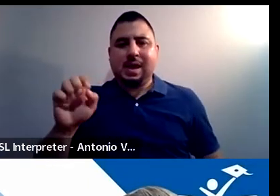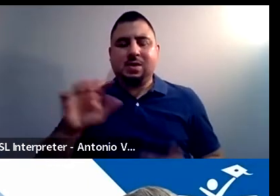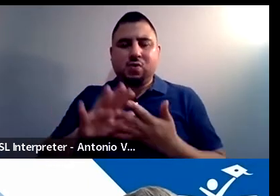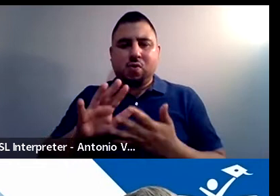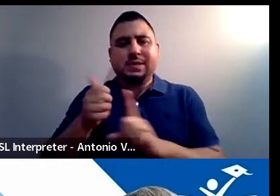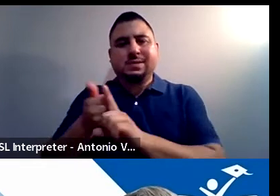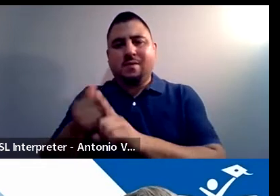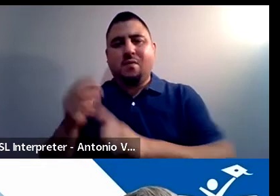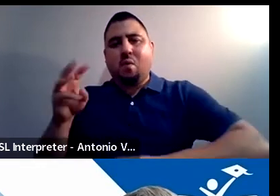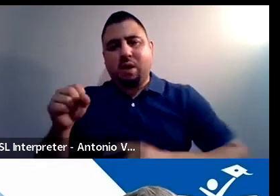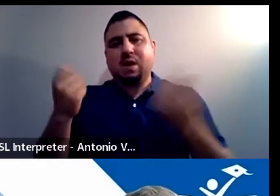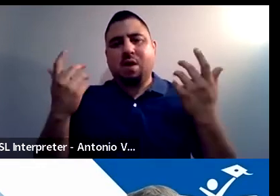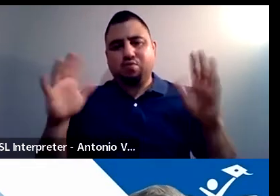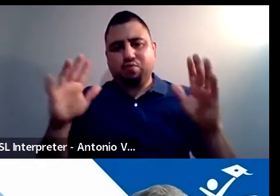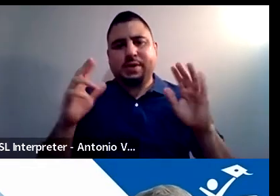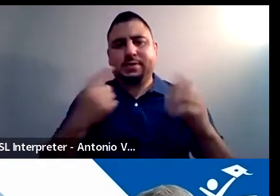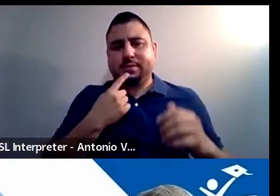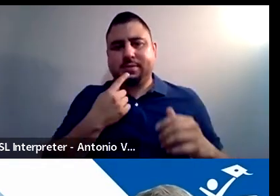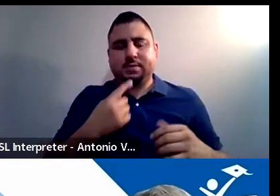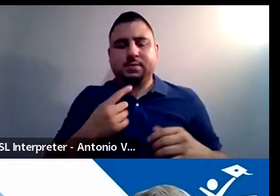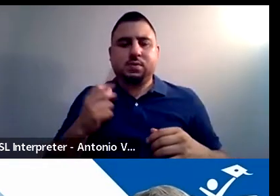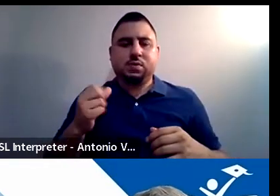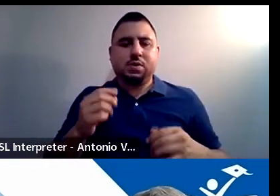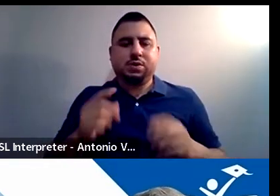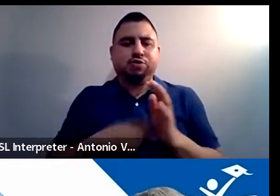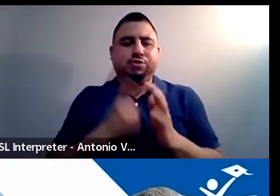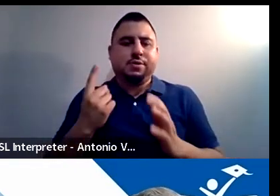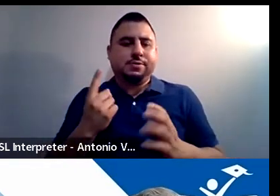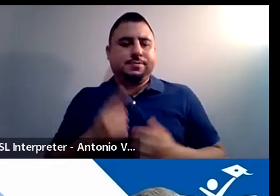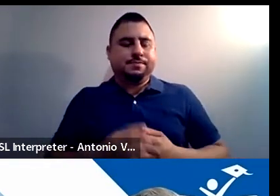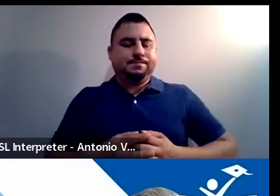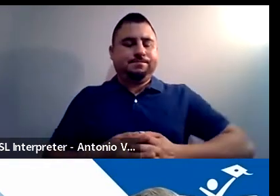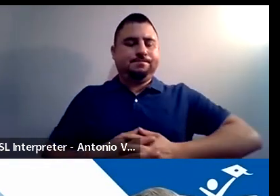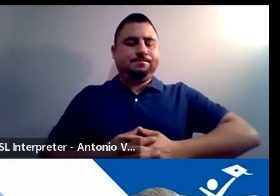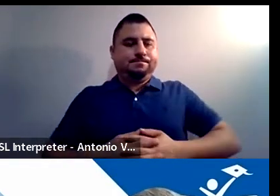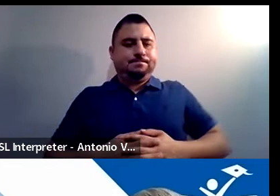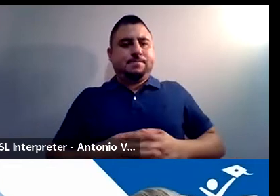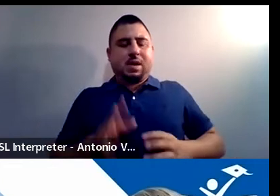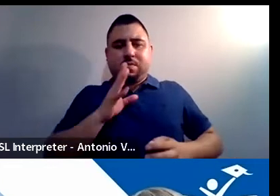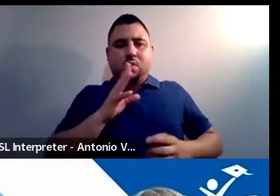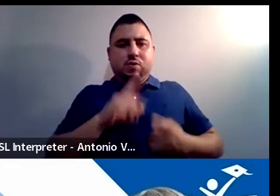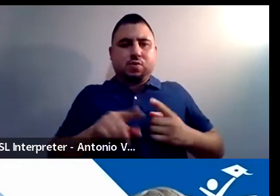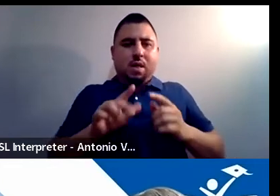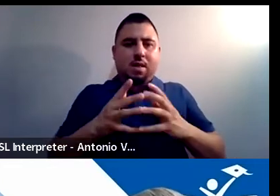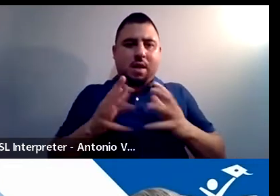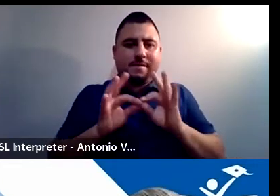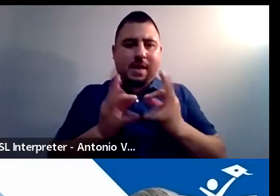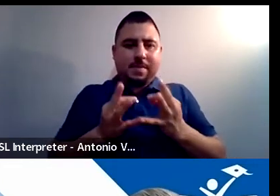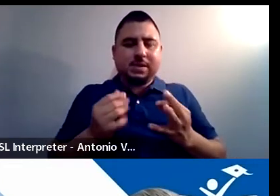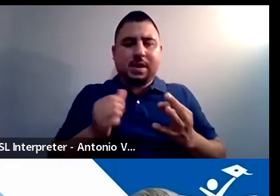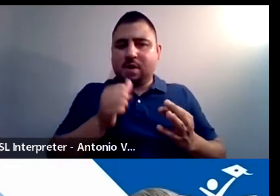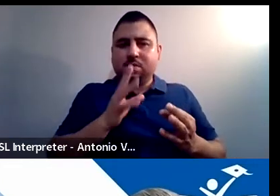was already stated. It's just, I've spoken to a lot of families and I haven't spoken to